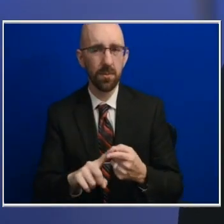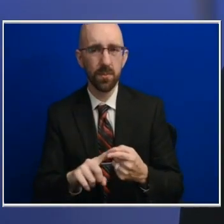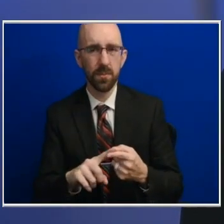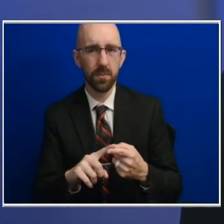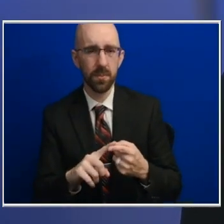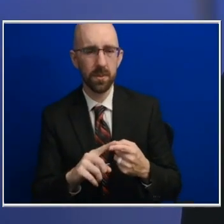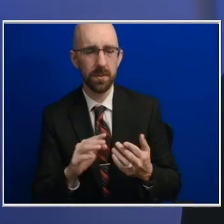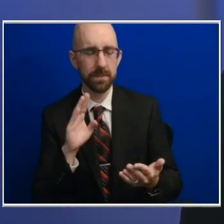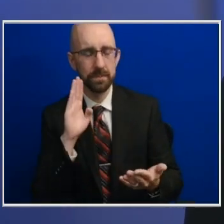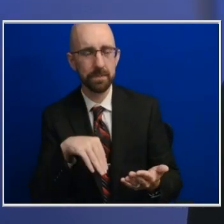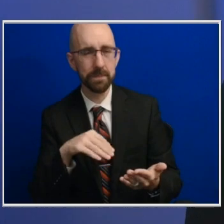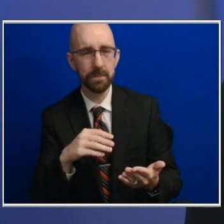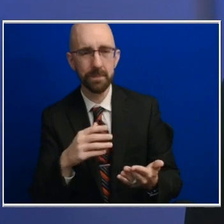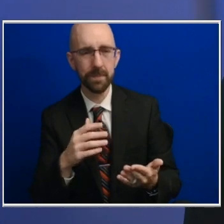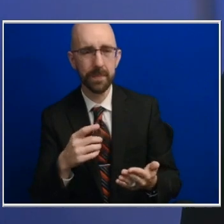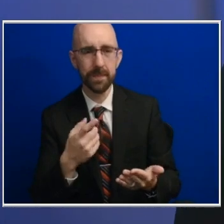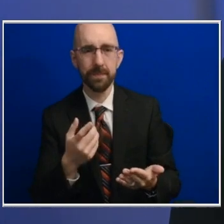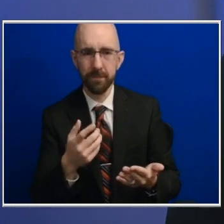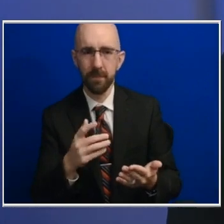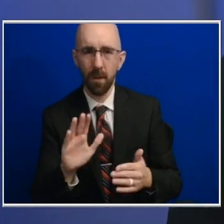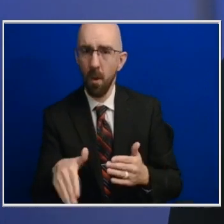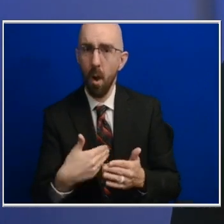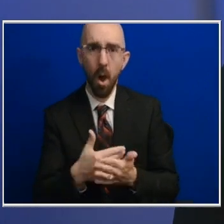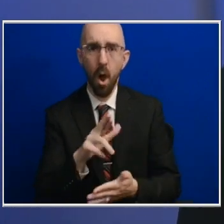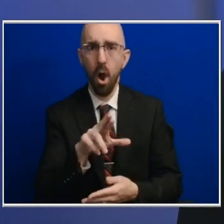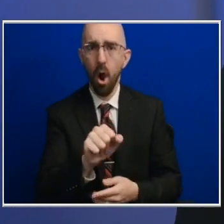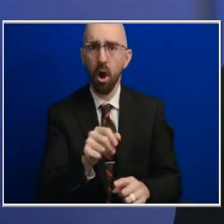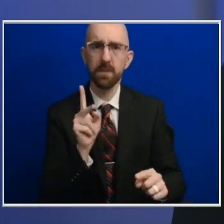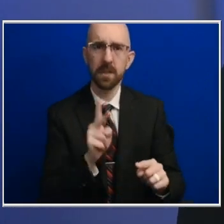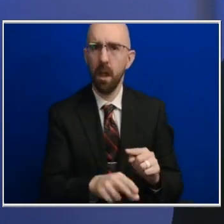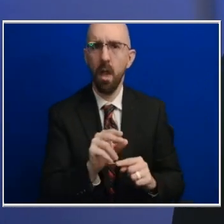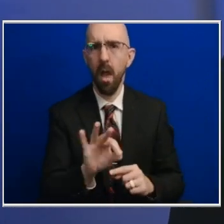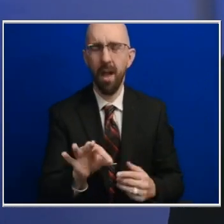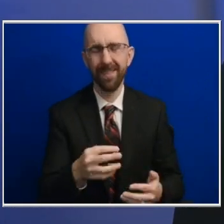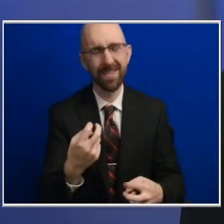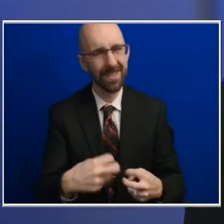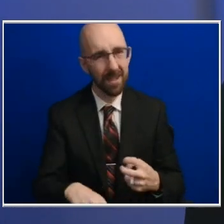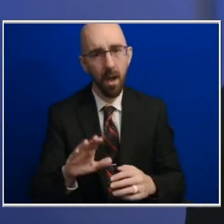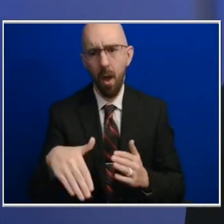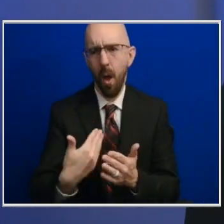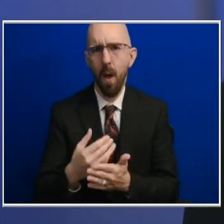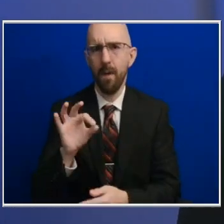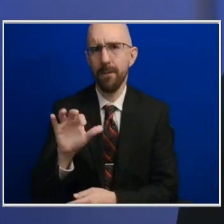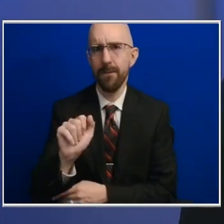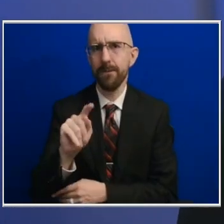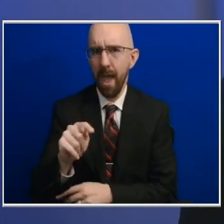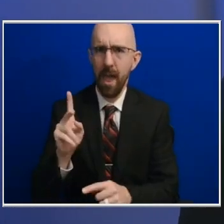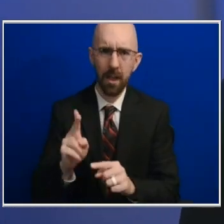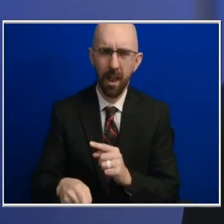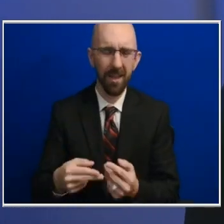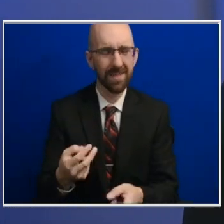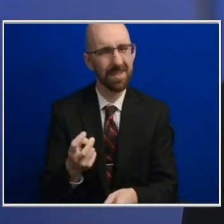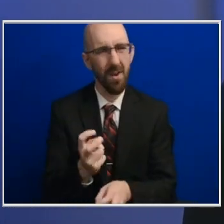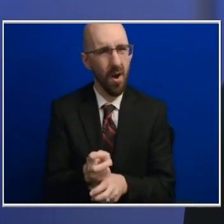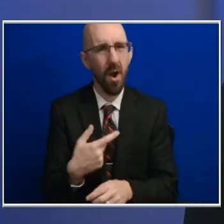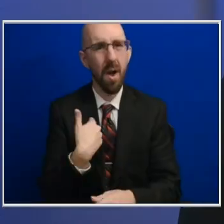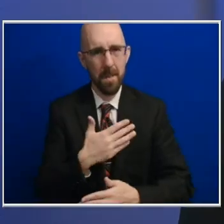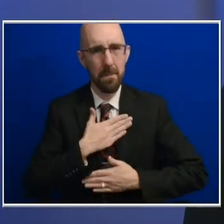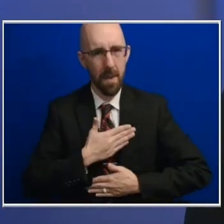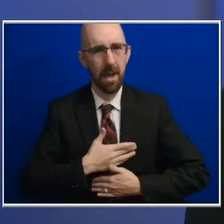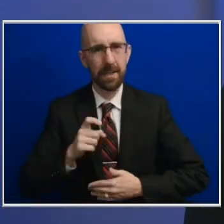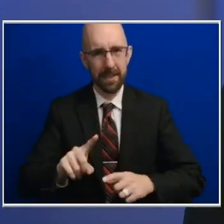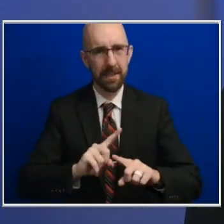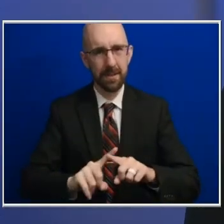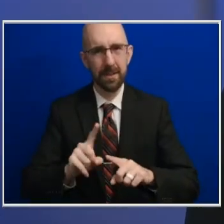say cut out all carbs or cut out all of fat. I think we have to have that balance. Our body needs different kinds of information